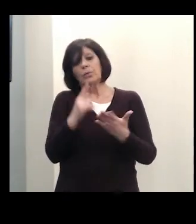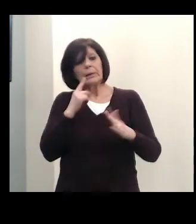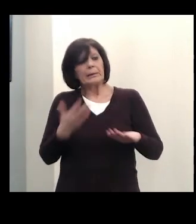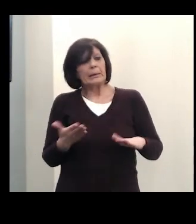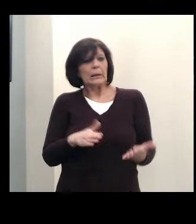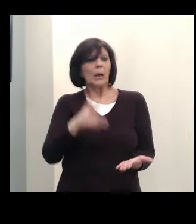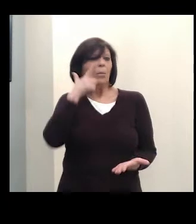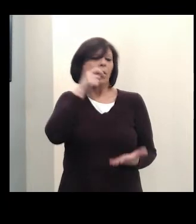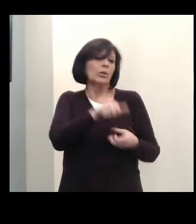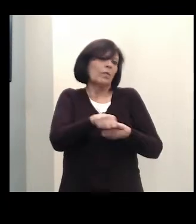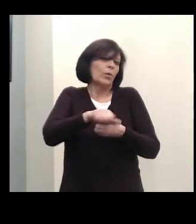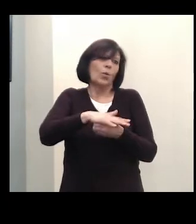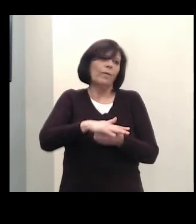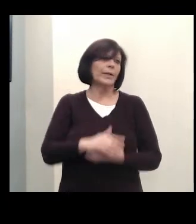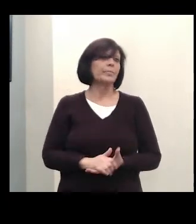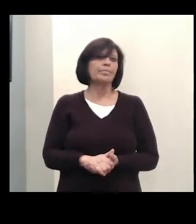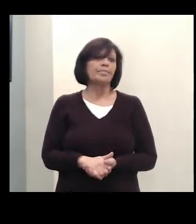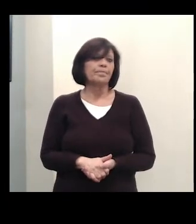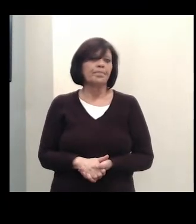of COVID-19.